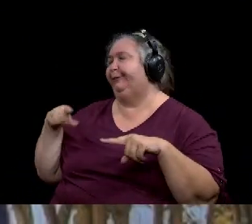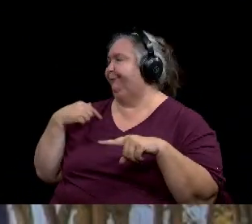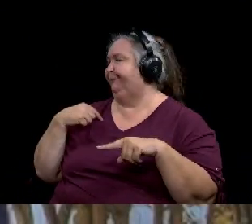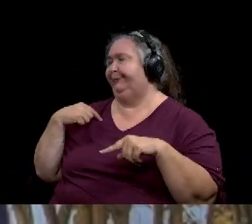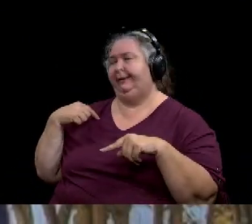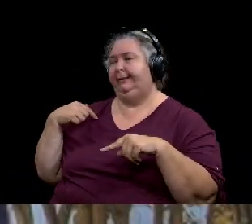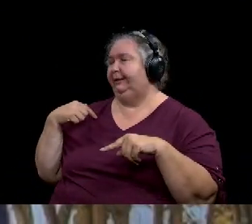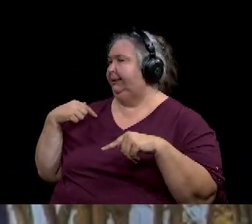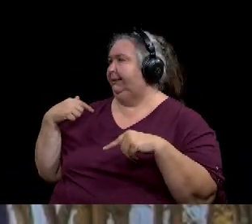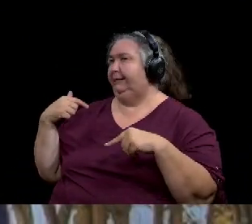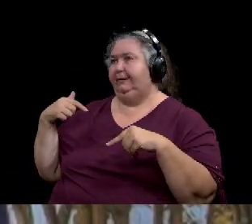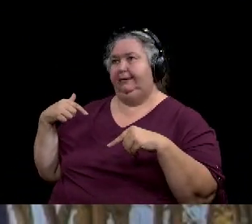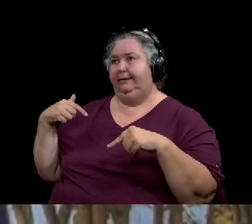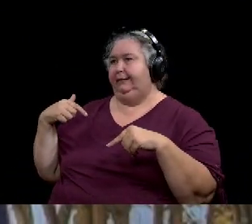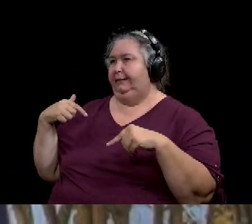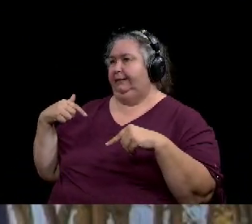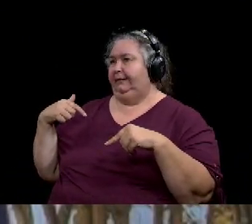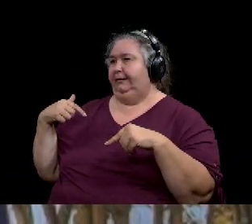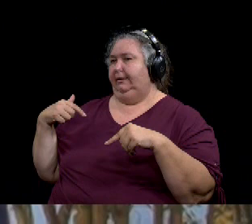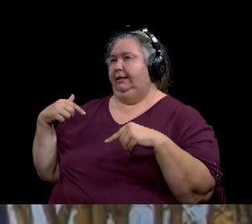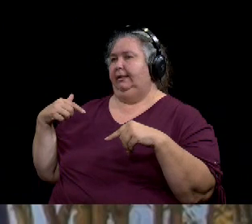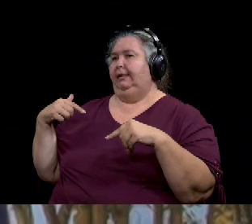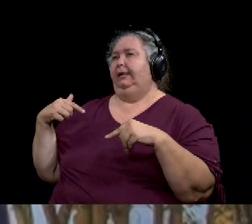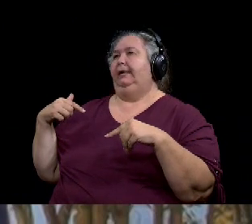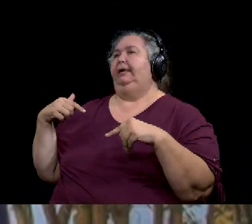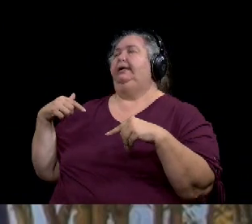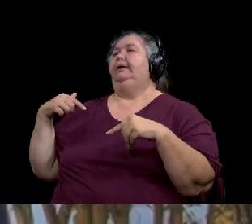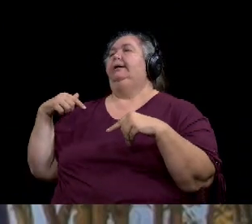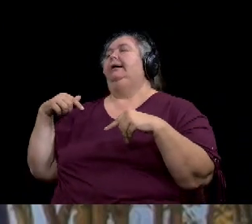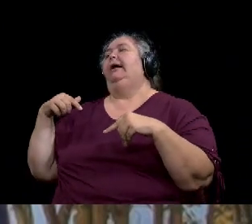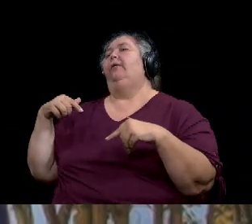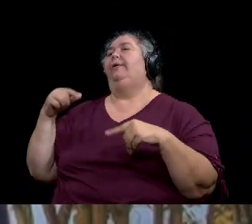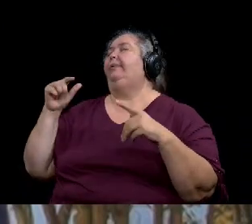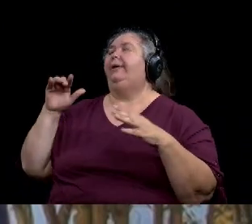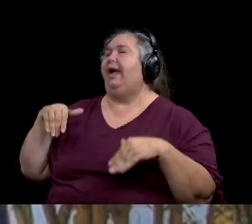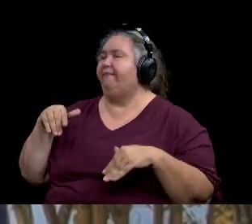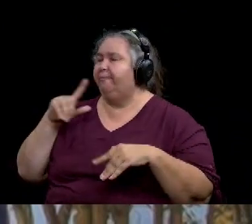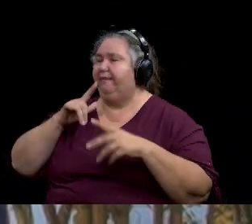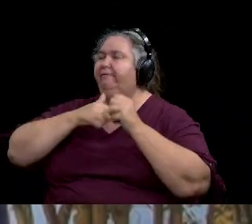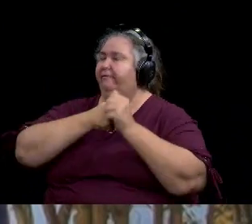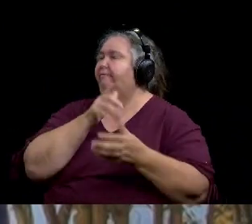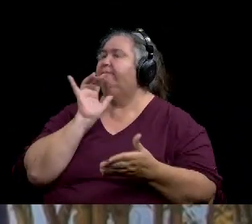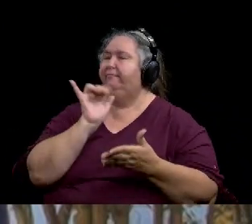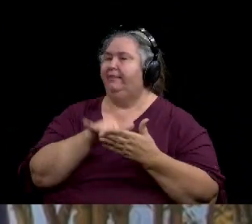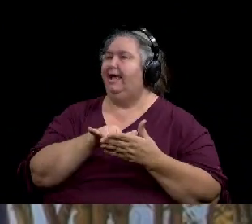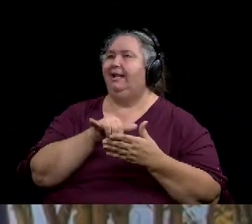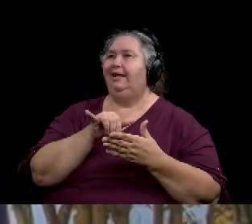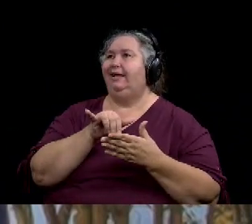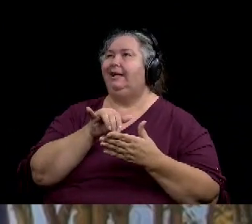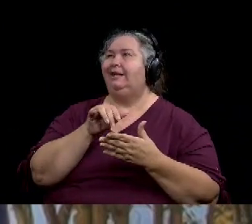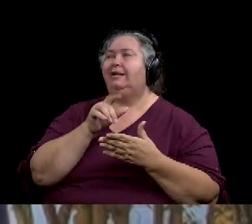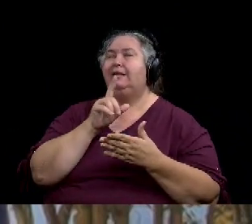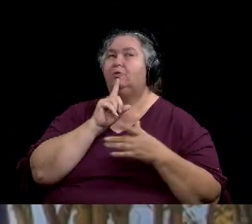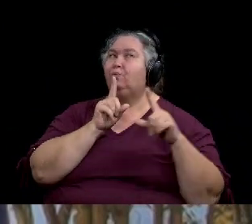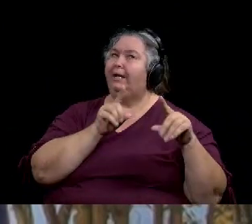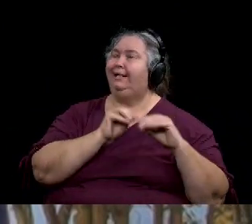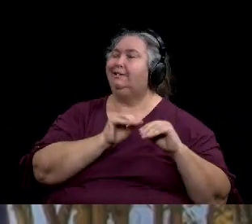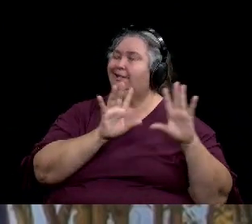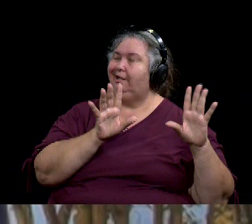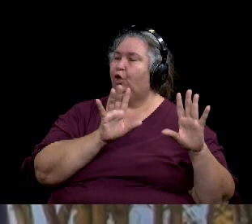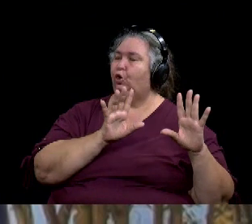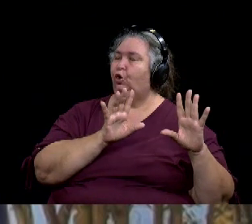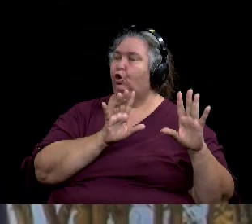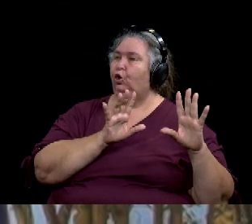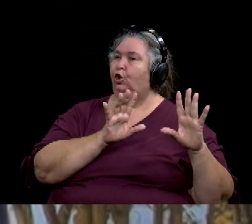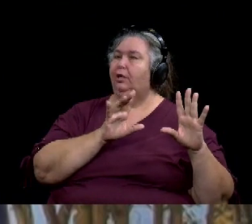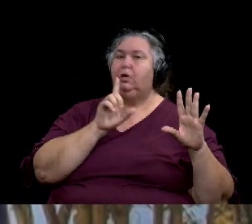been enforcing this at the city, and it's unlike other things that are pretty clear. A person is either